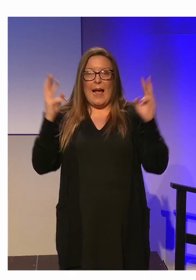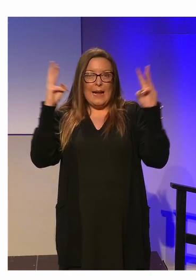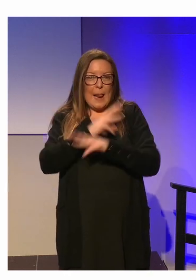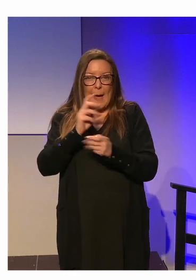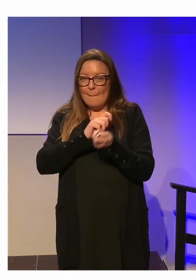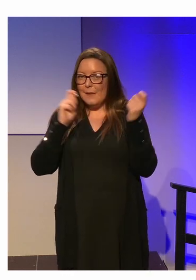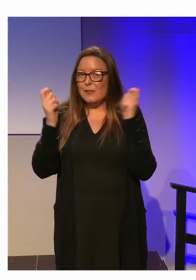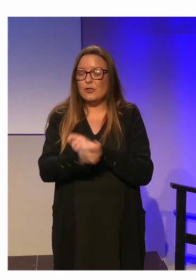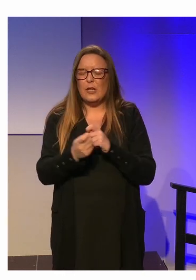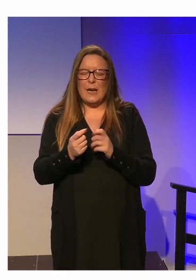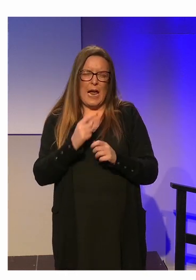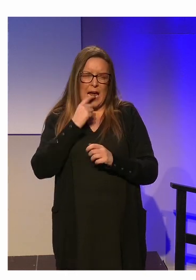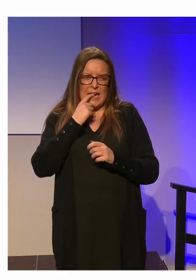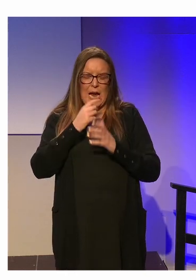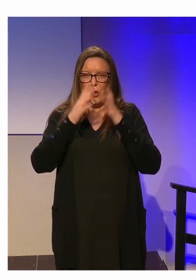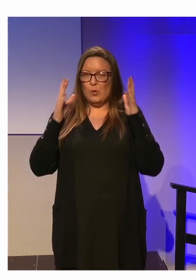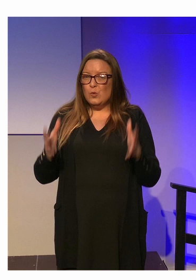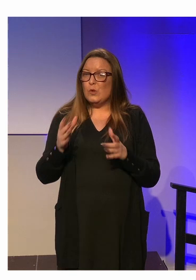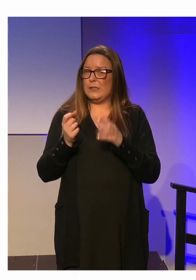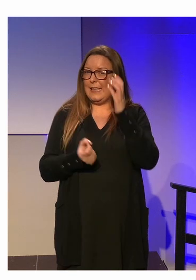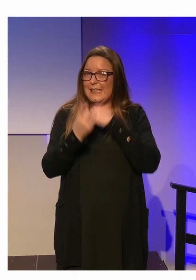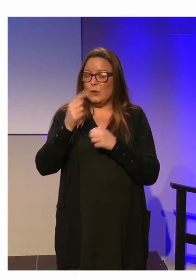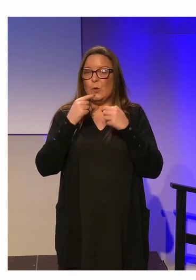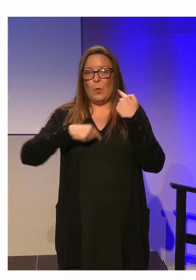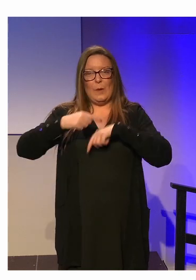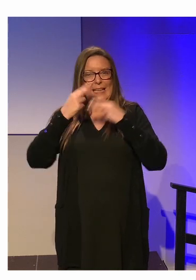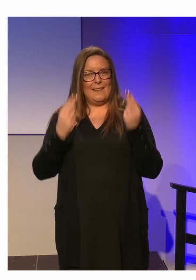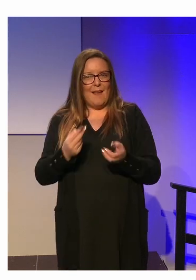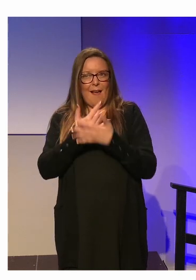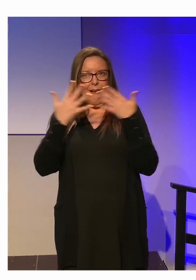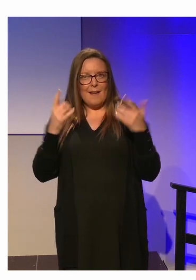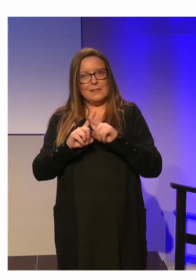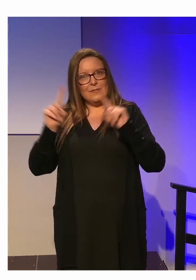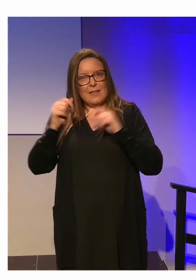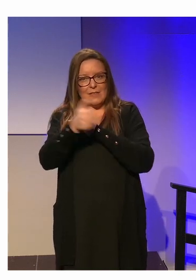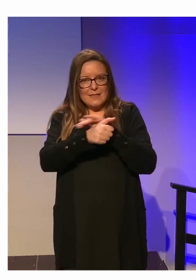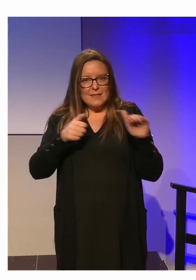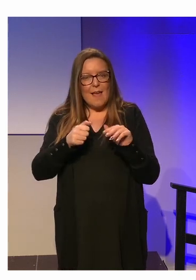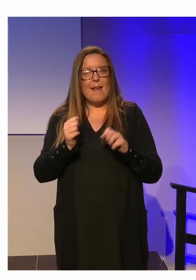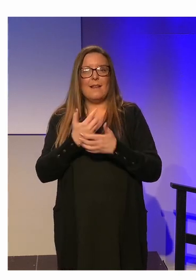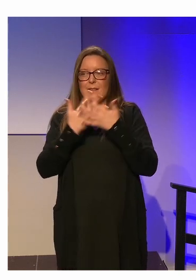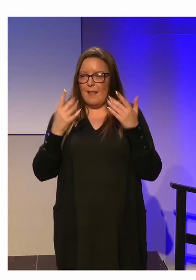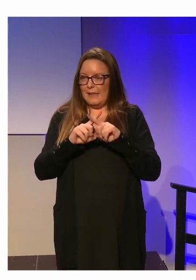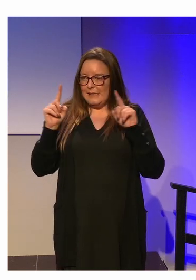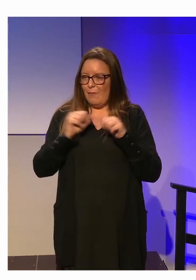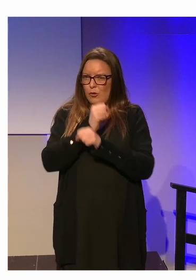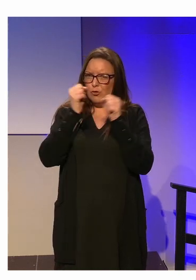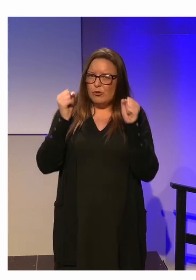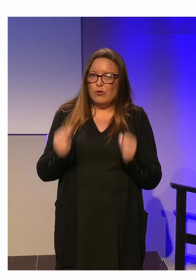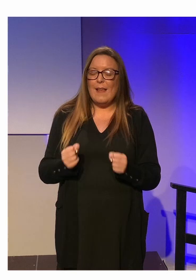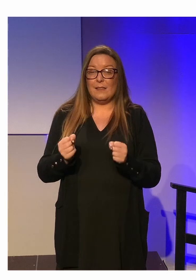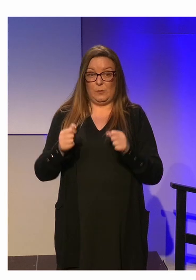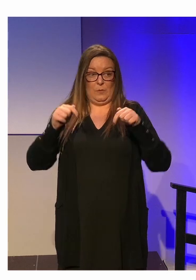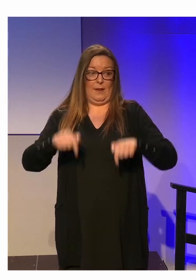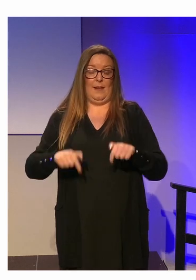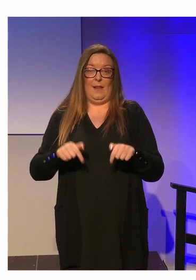issues, right? We need lots of different skills and lots of different strengths. We're here in this incredible